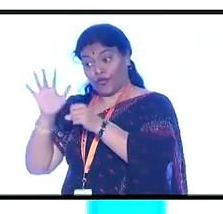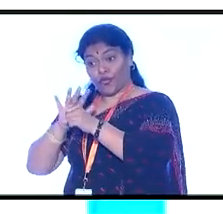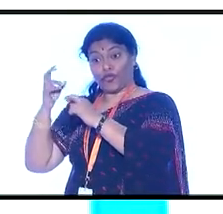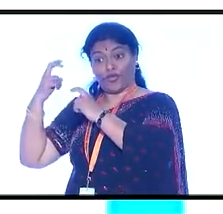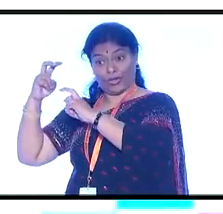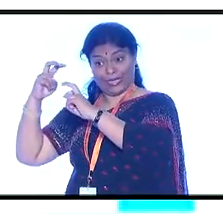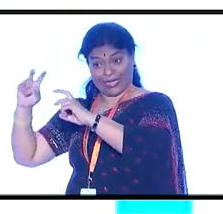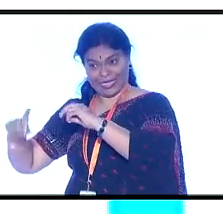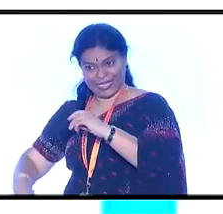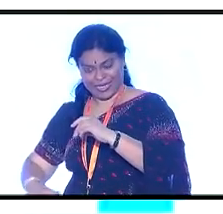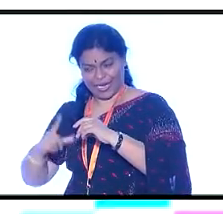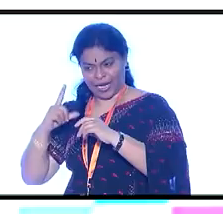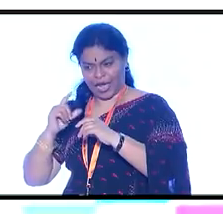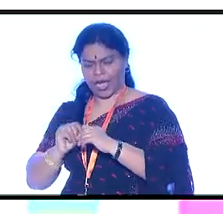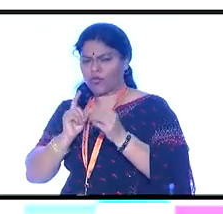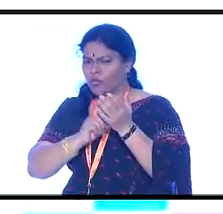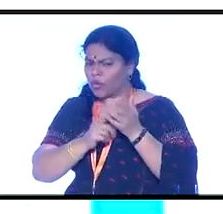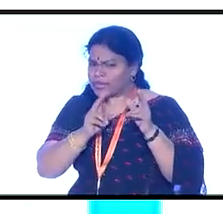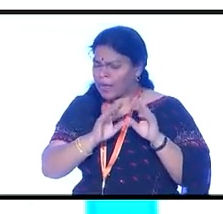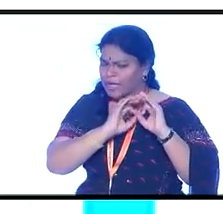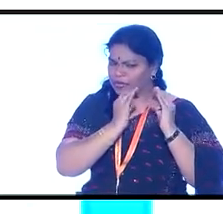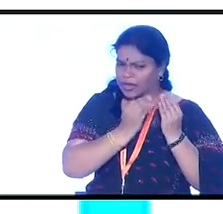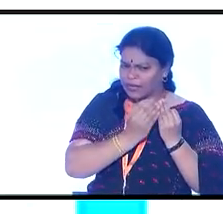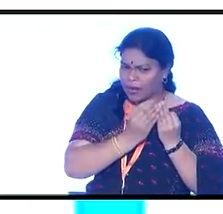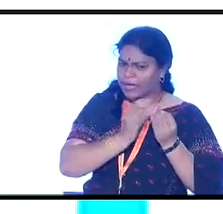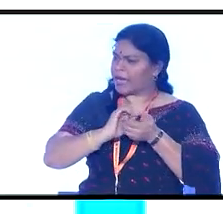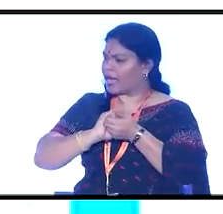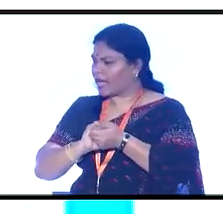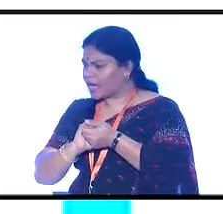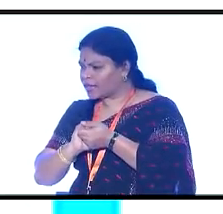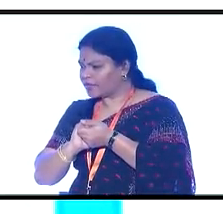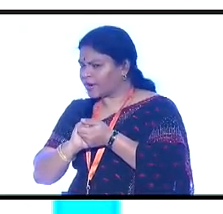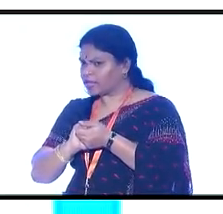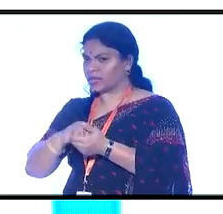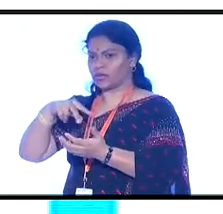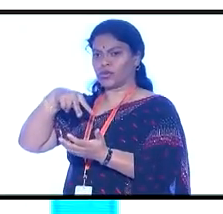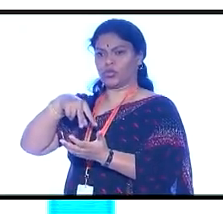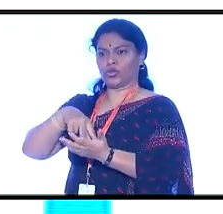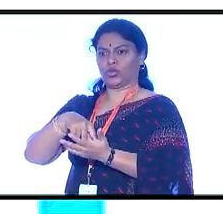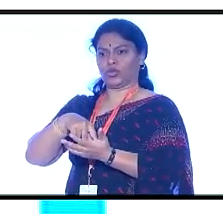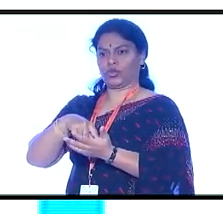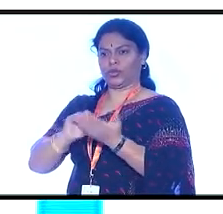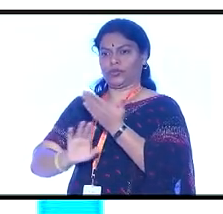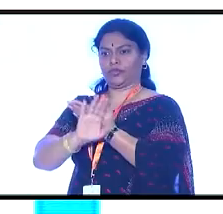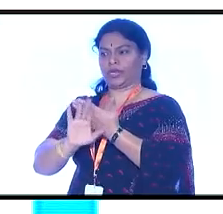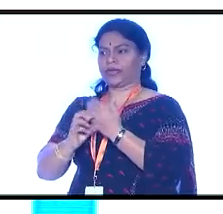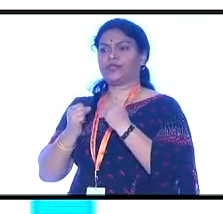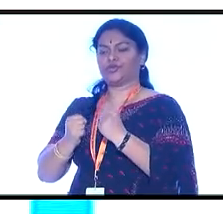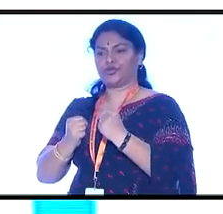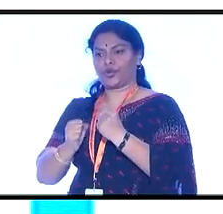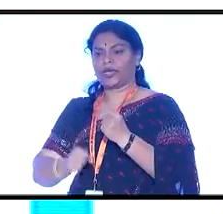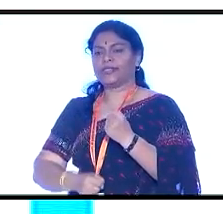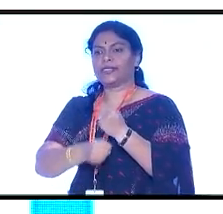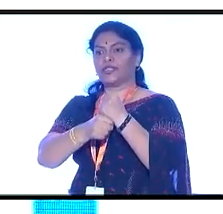made it easy for me was having my family and my friends around, who stood like the rock of Gibraltar, if I can say that, because